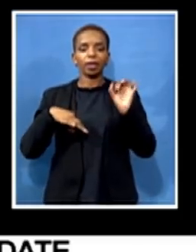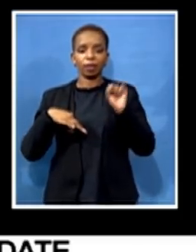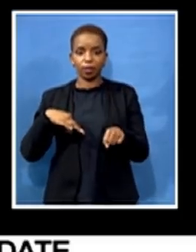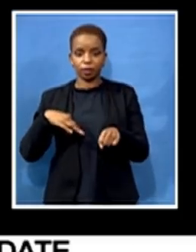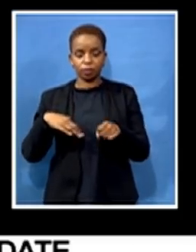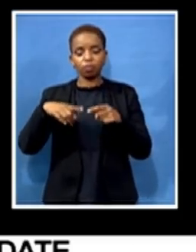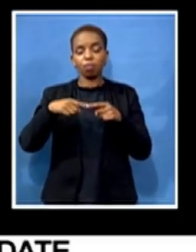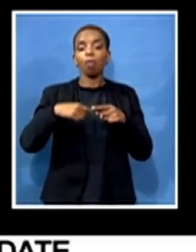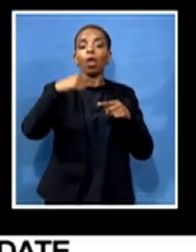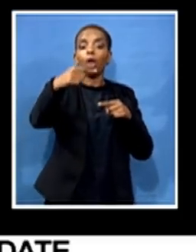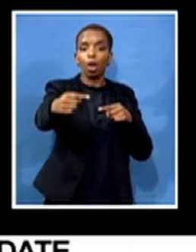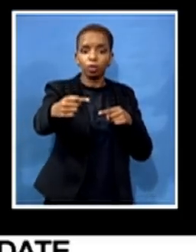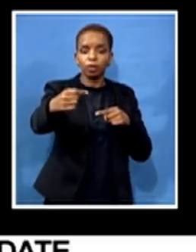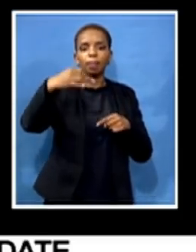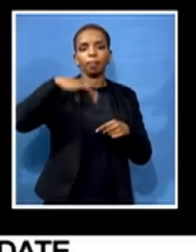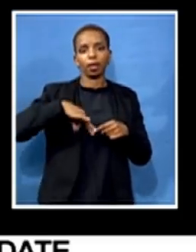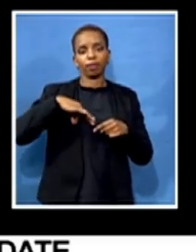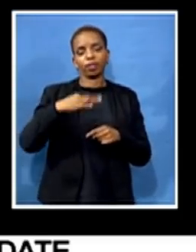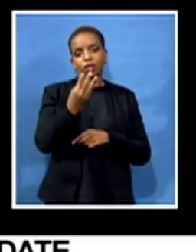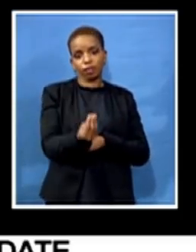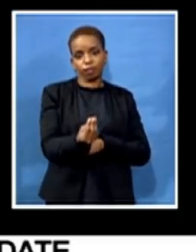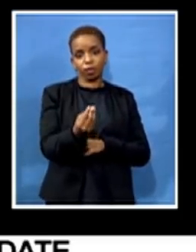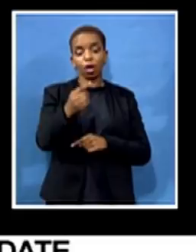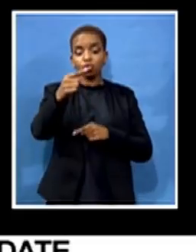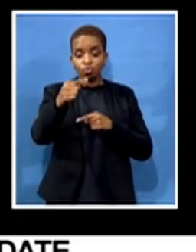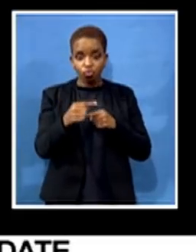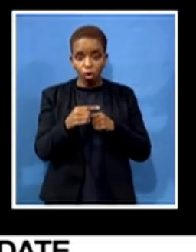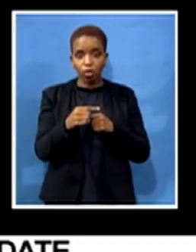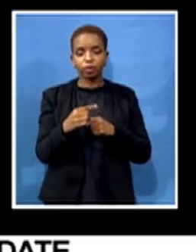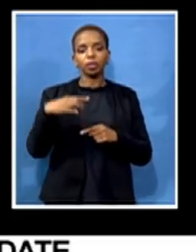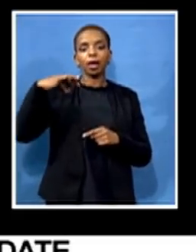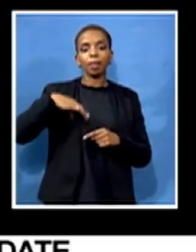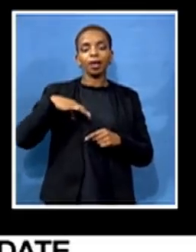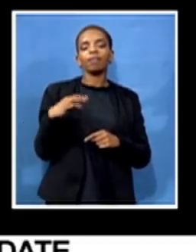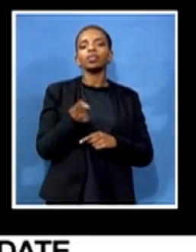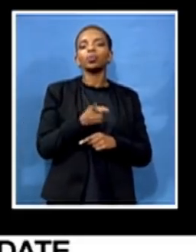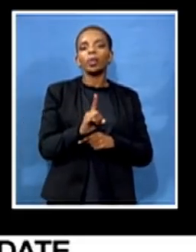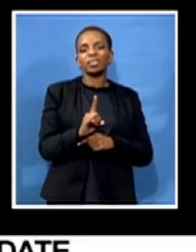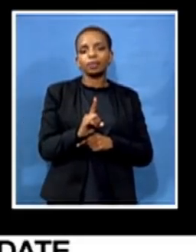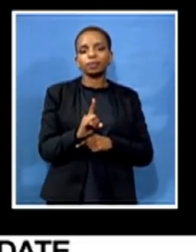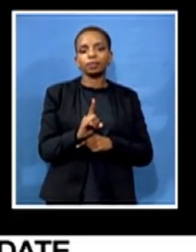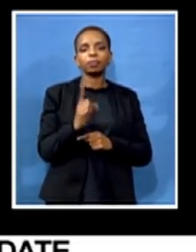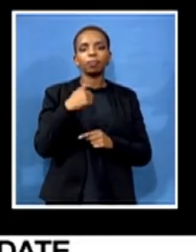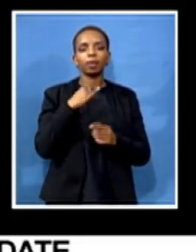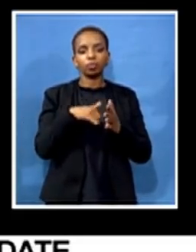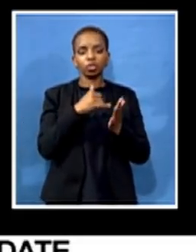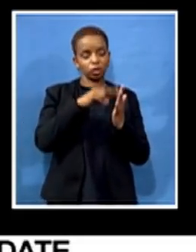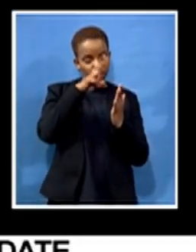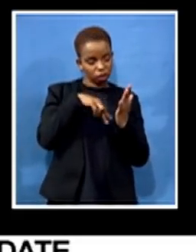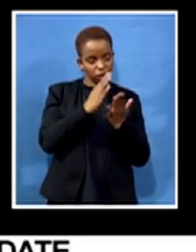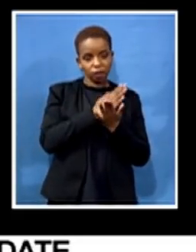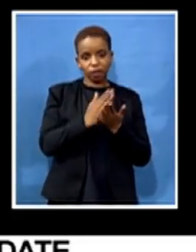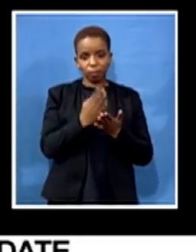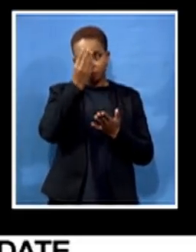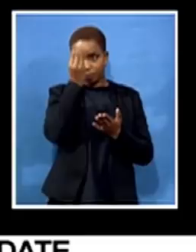And the short-term benefits, I'll just read some to you. It